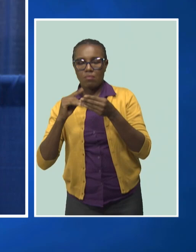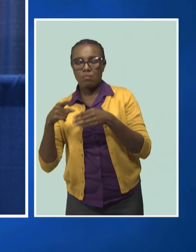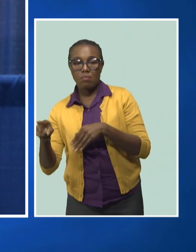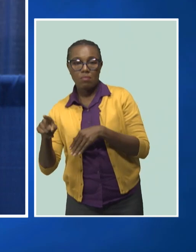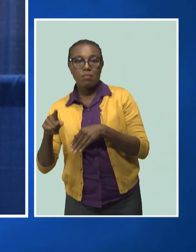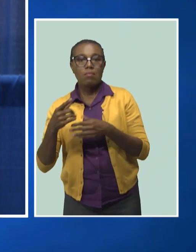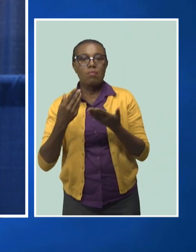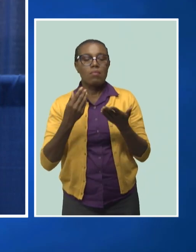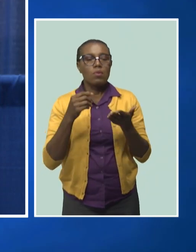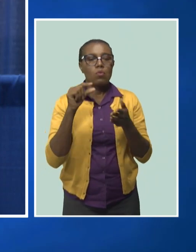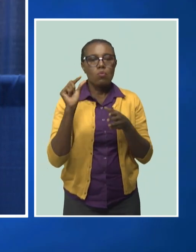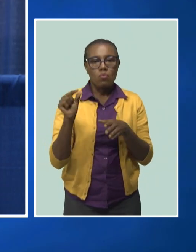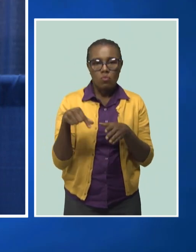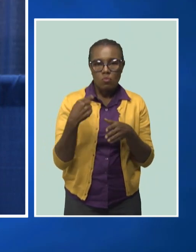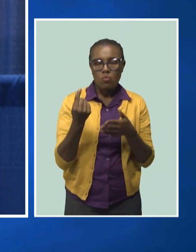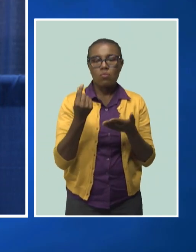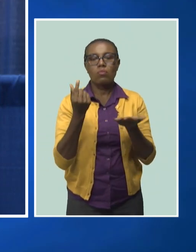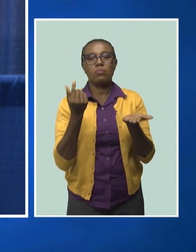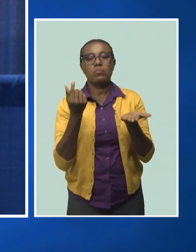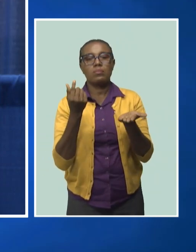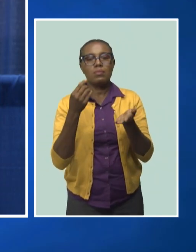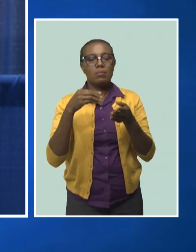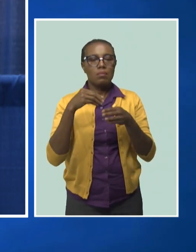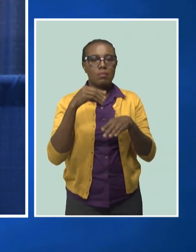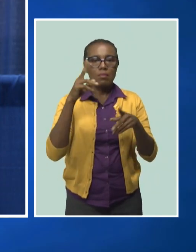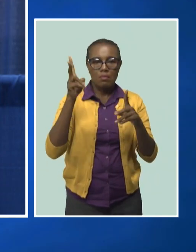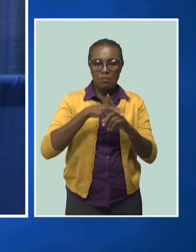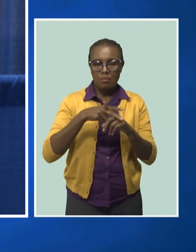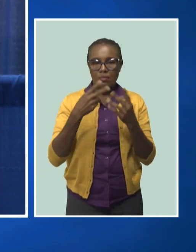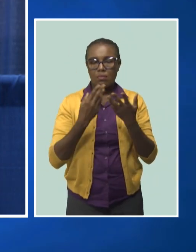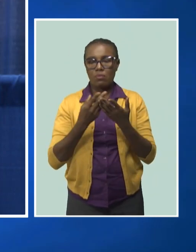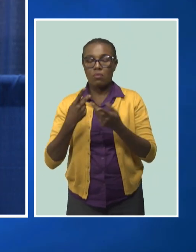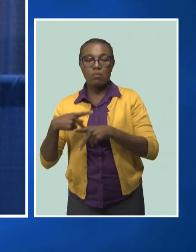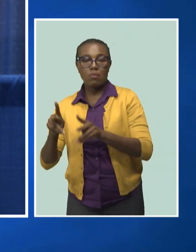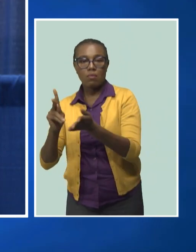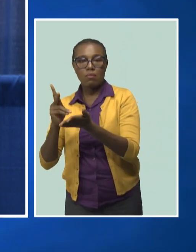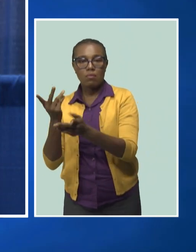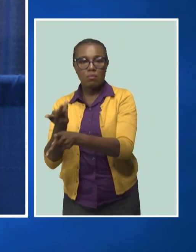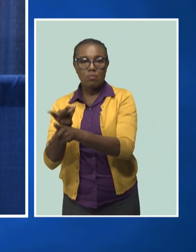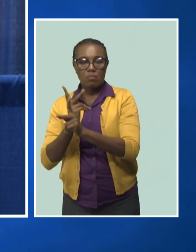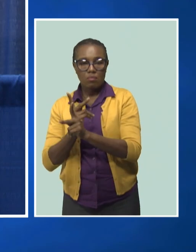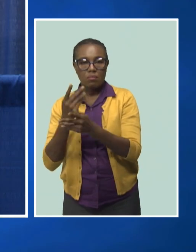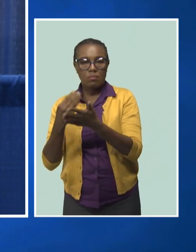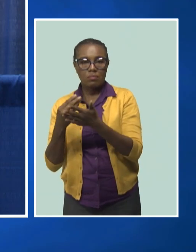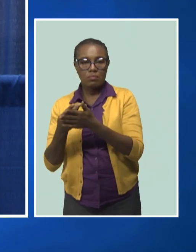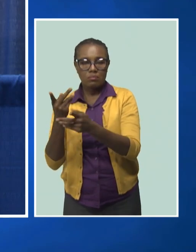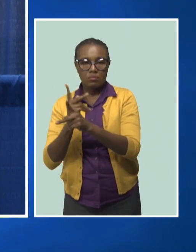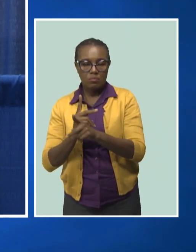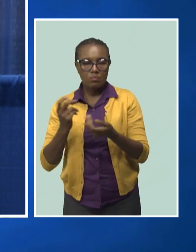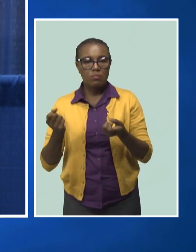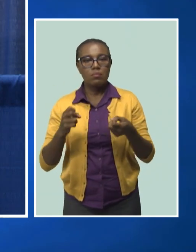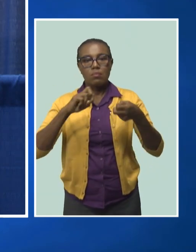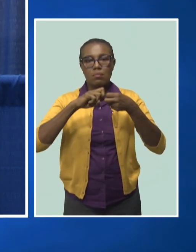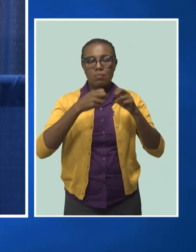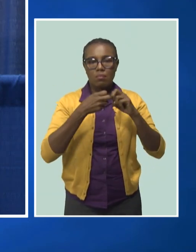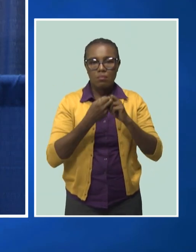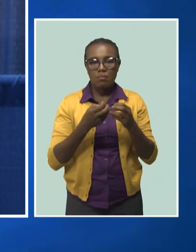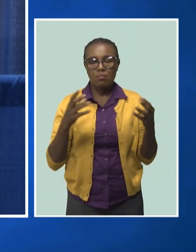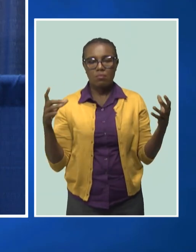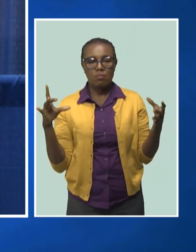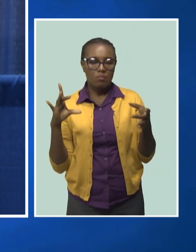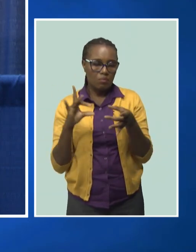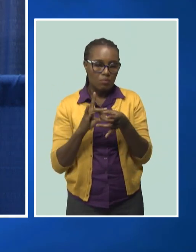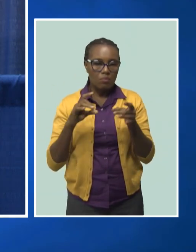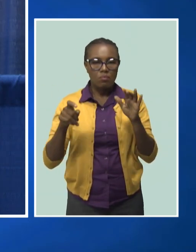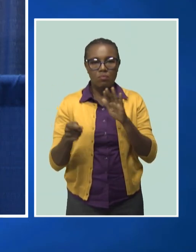which will allow them to recover the costs associated with the green energy transition, including the purchase of storage batteries.